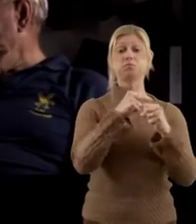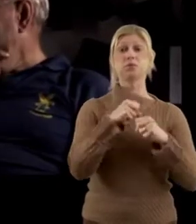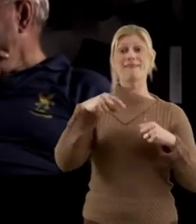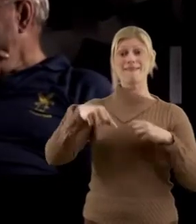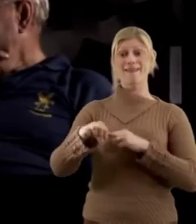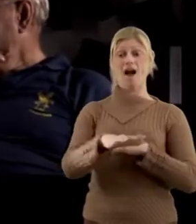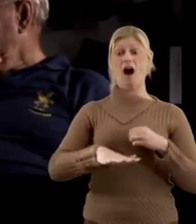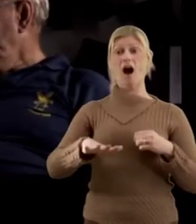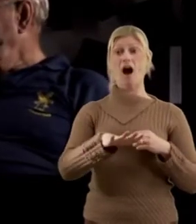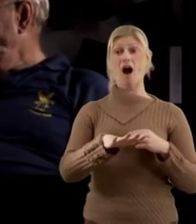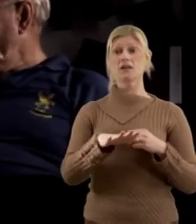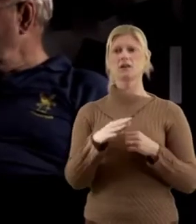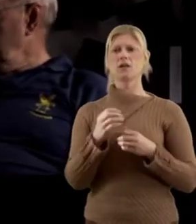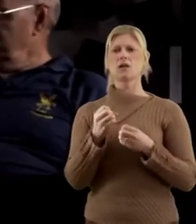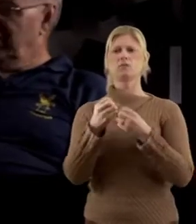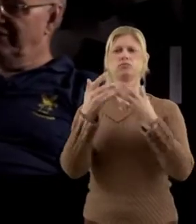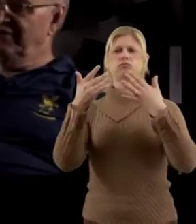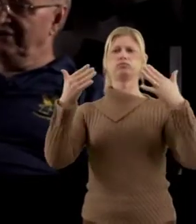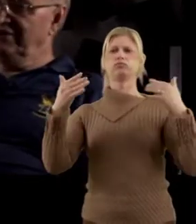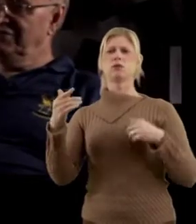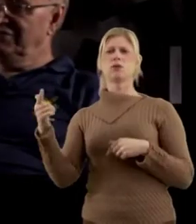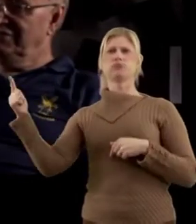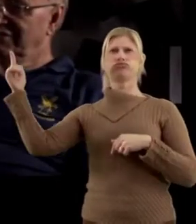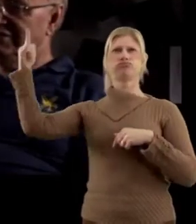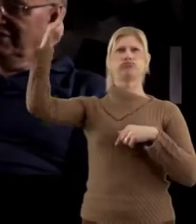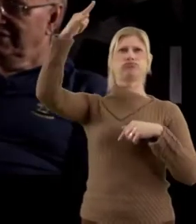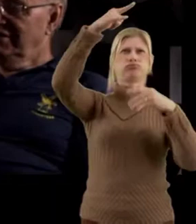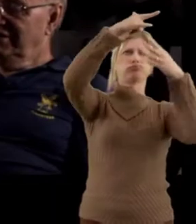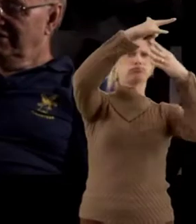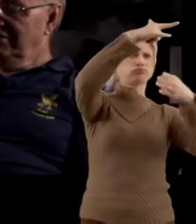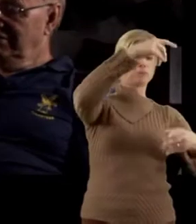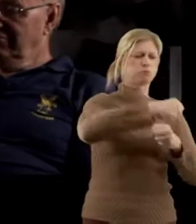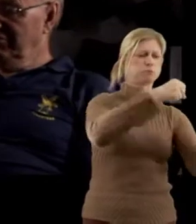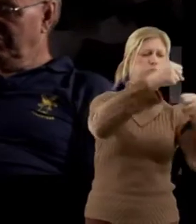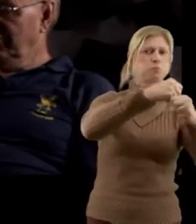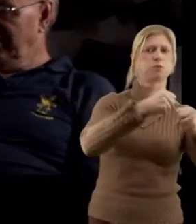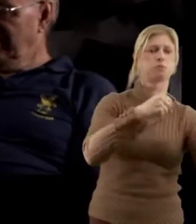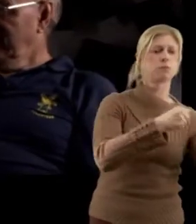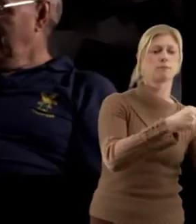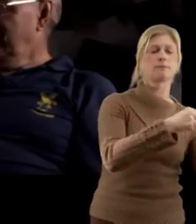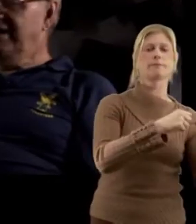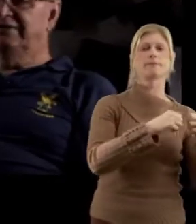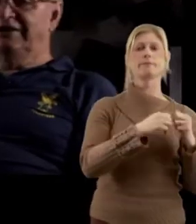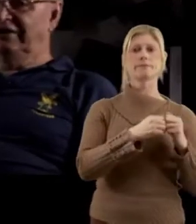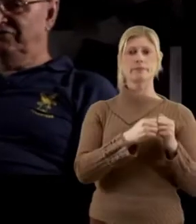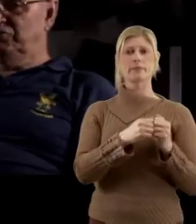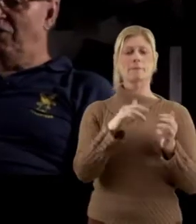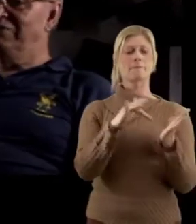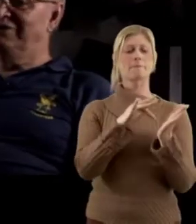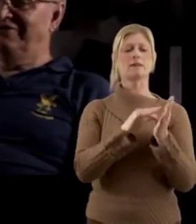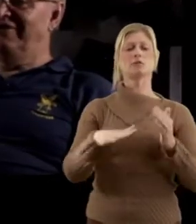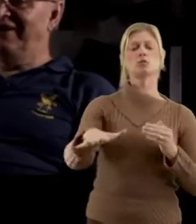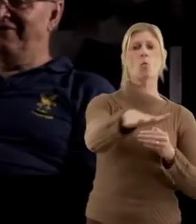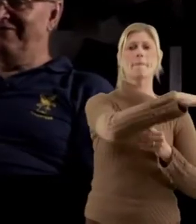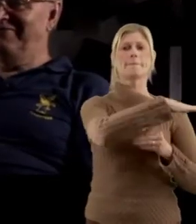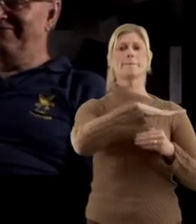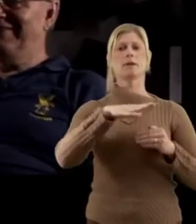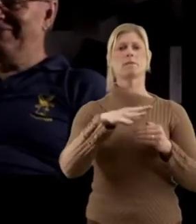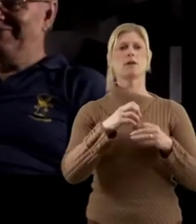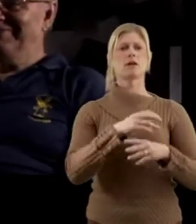bombs dropped the other side of the village, where it was then, in the middle of a swamp,